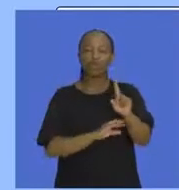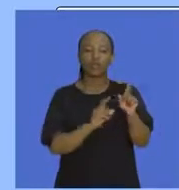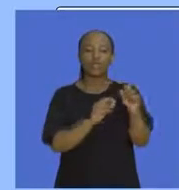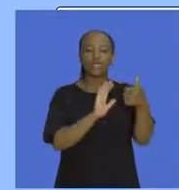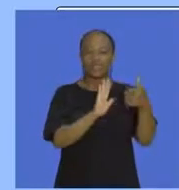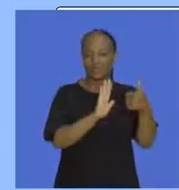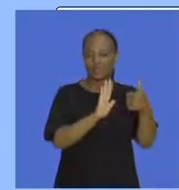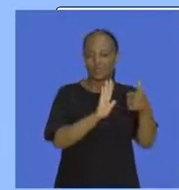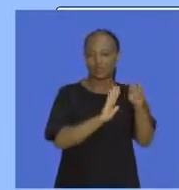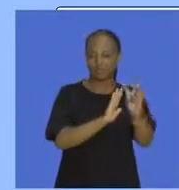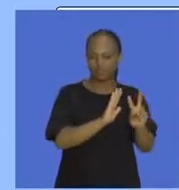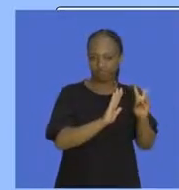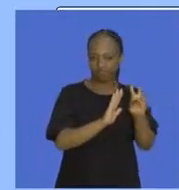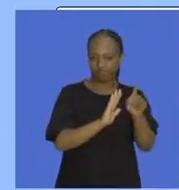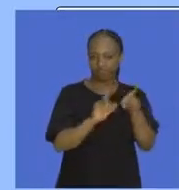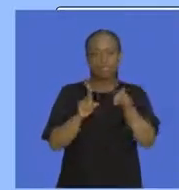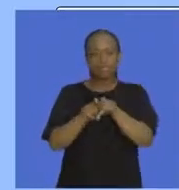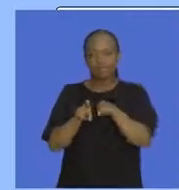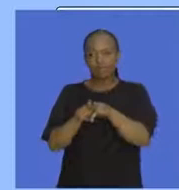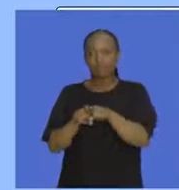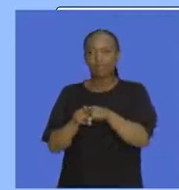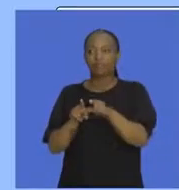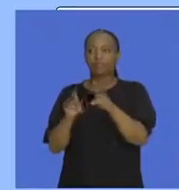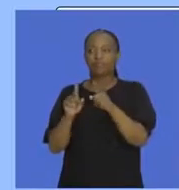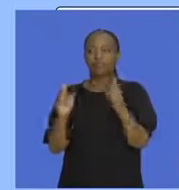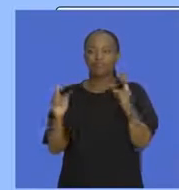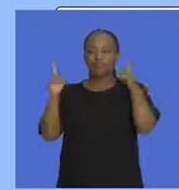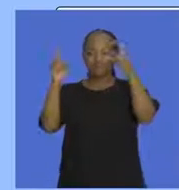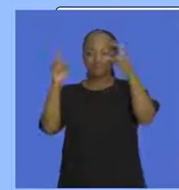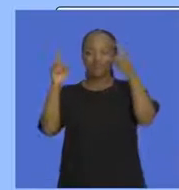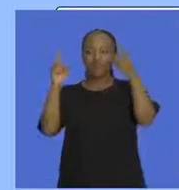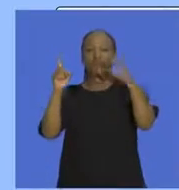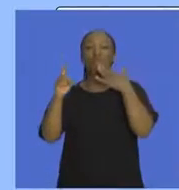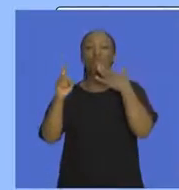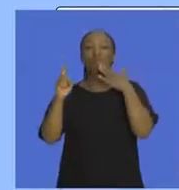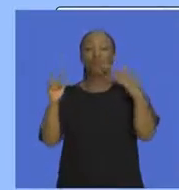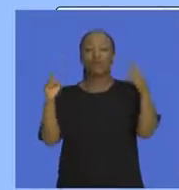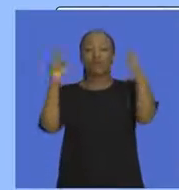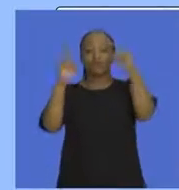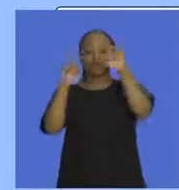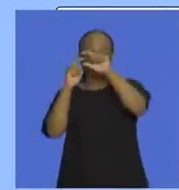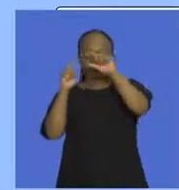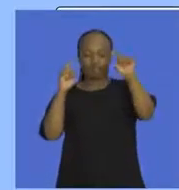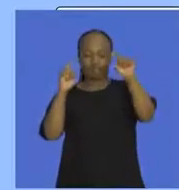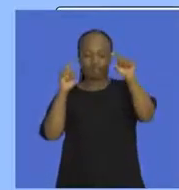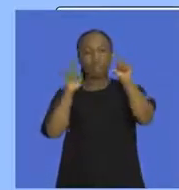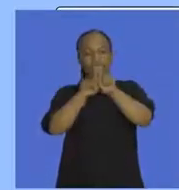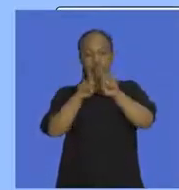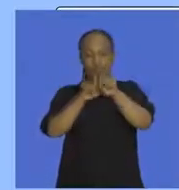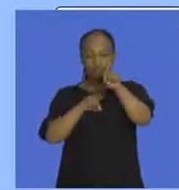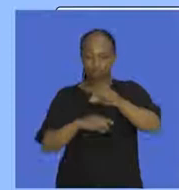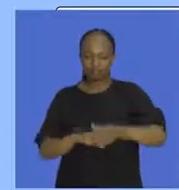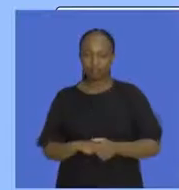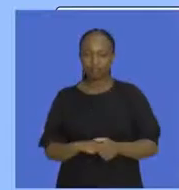it's exactly 6 volts, okay, which is the same or equal to that of terminal potential difference. Take note of